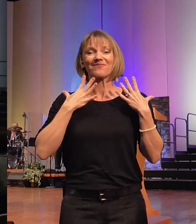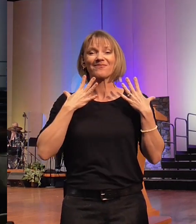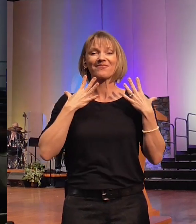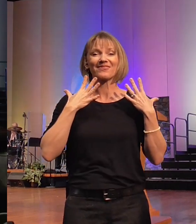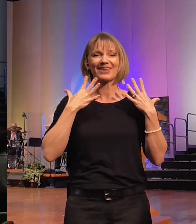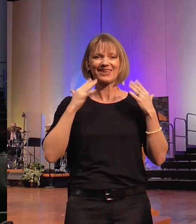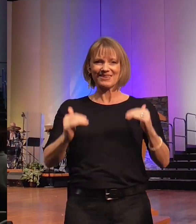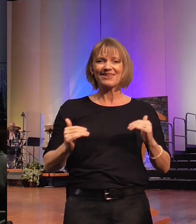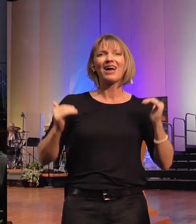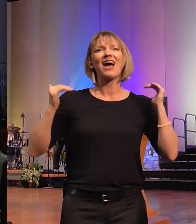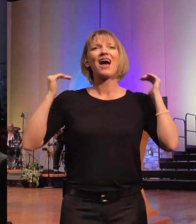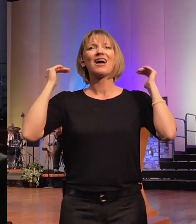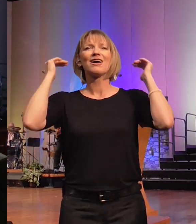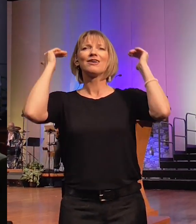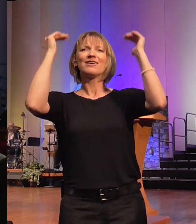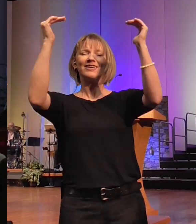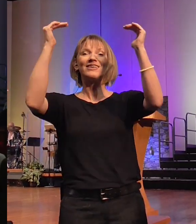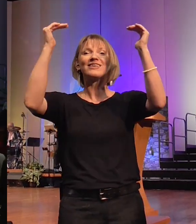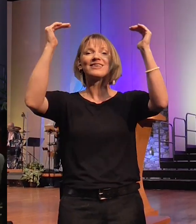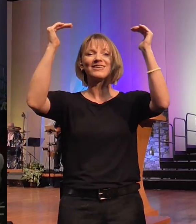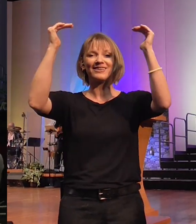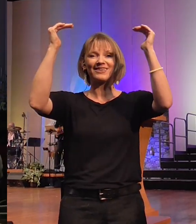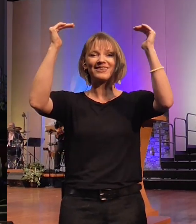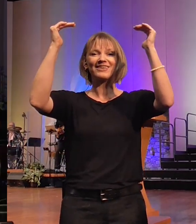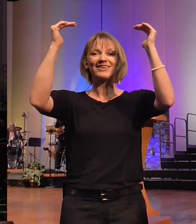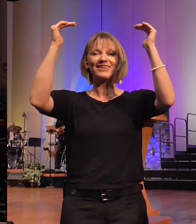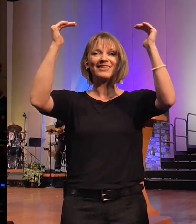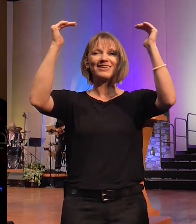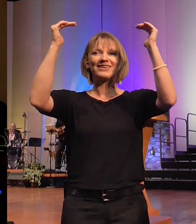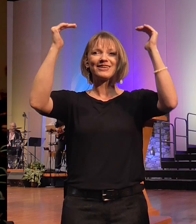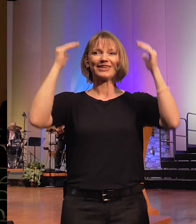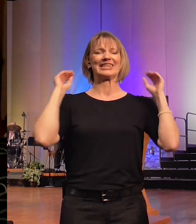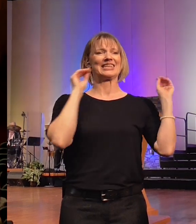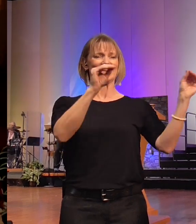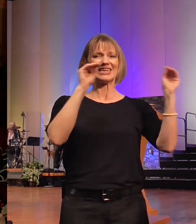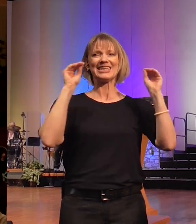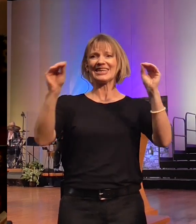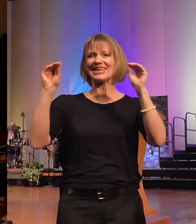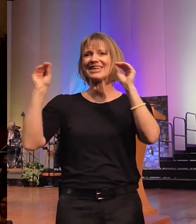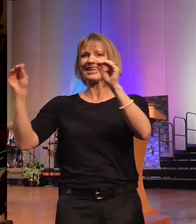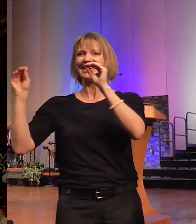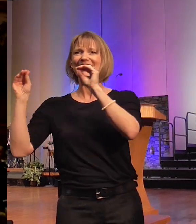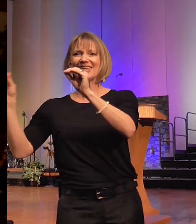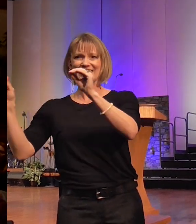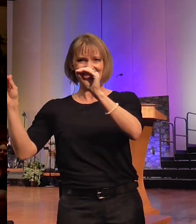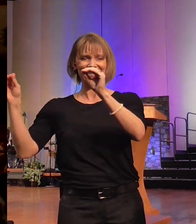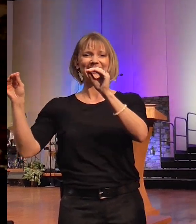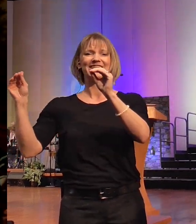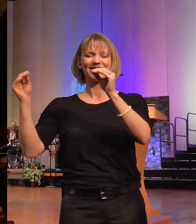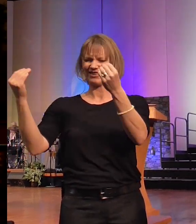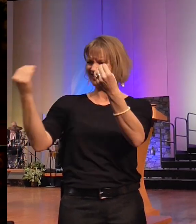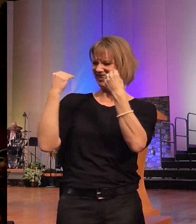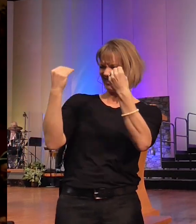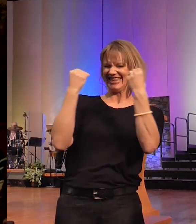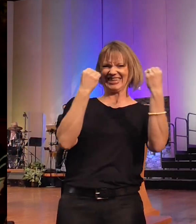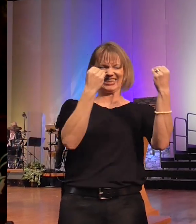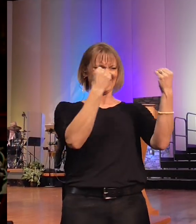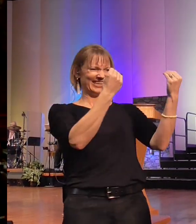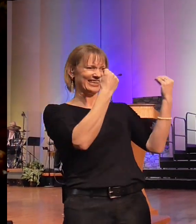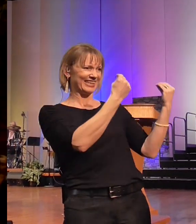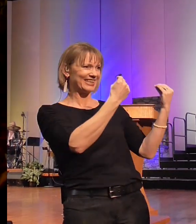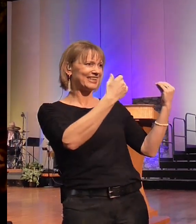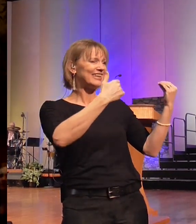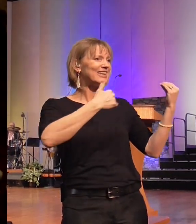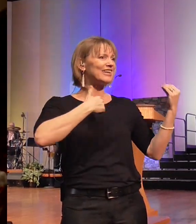and take me to that other place. Teach me, yeah. You know